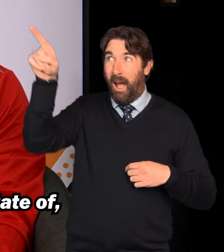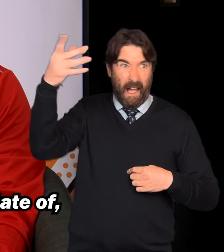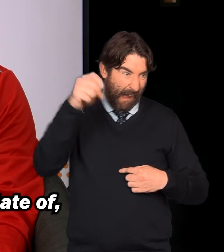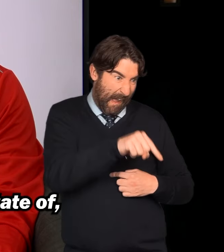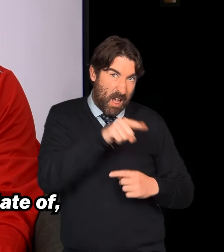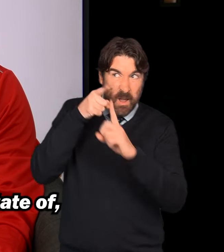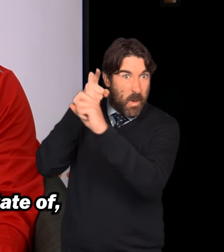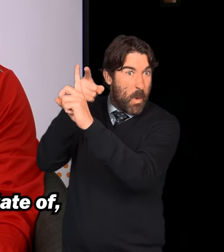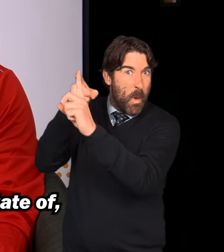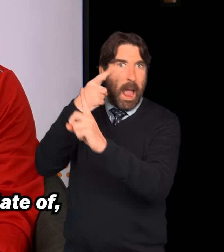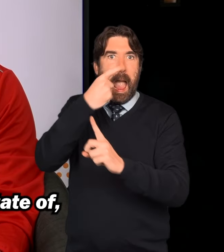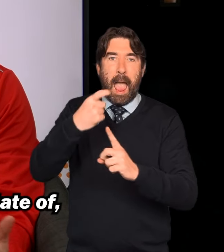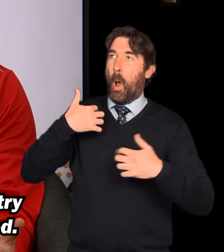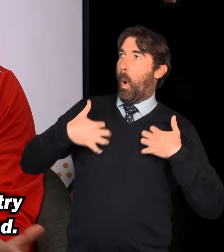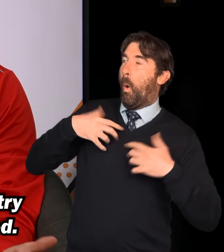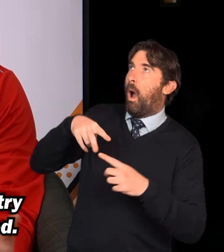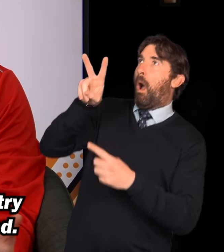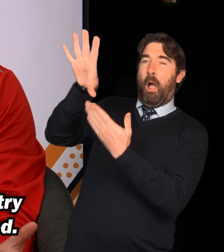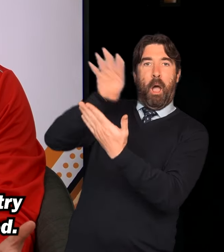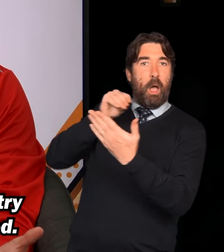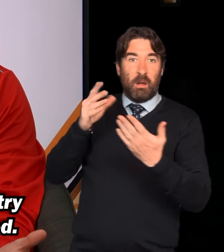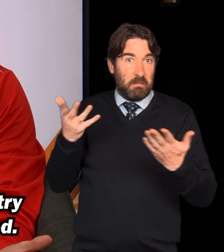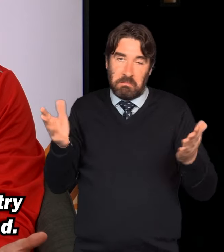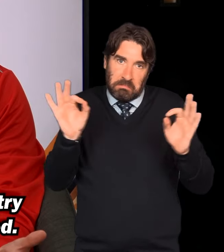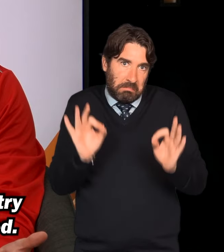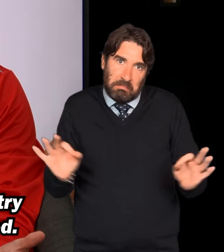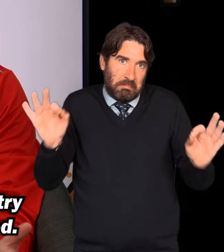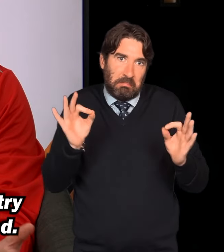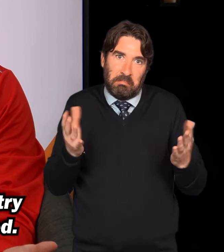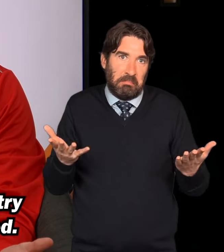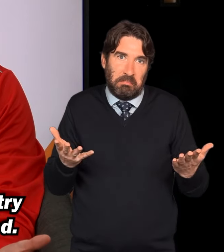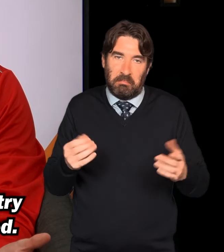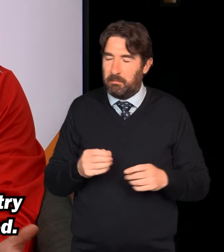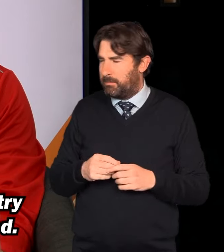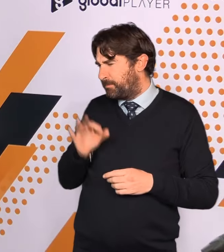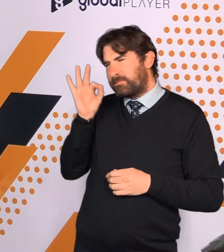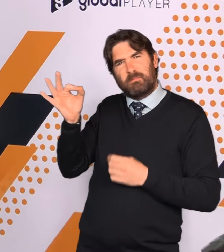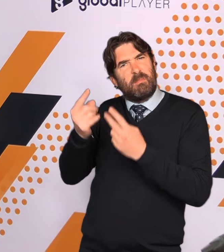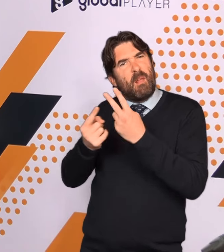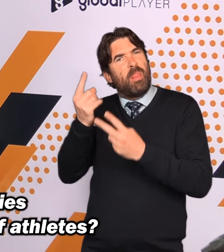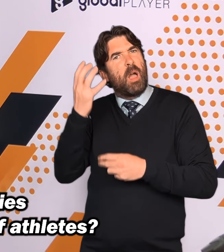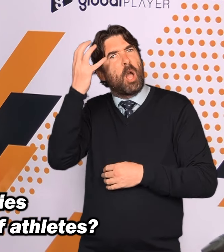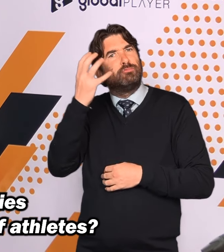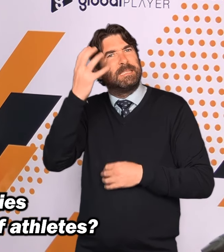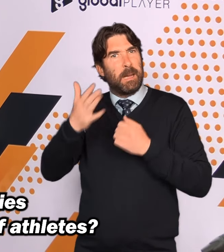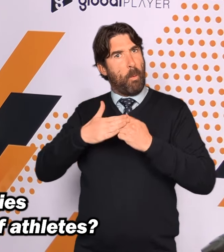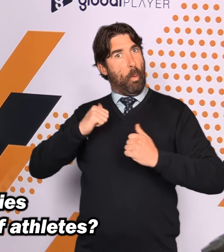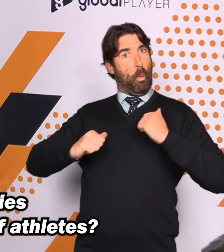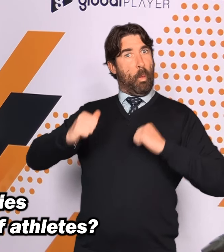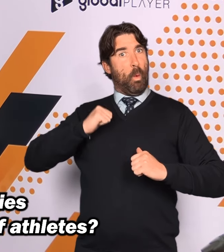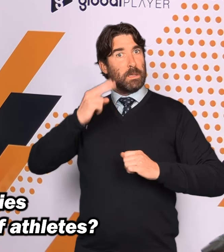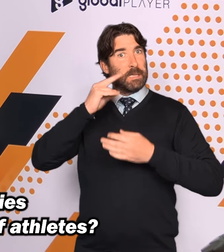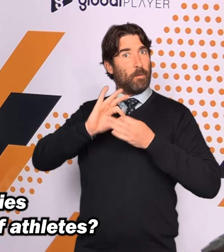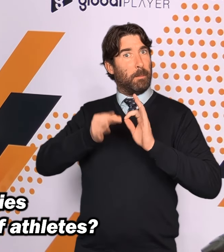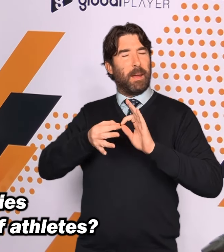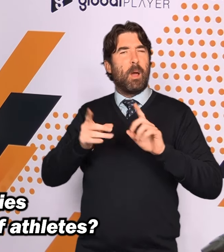shows the state of, the funding in this country and how it's represented. So how does it compare to other countries and